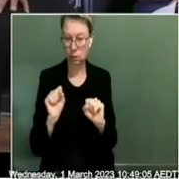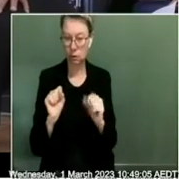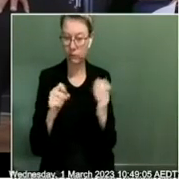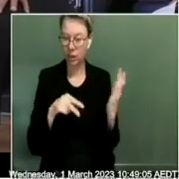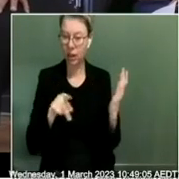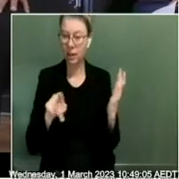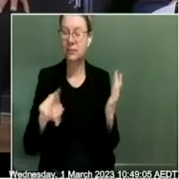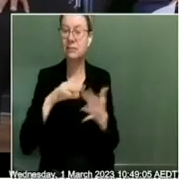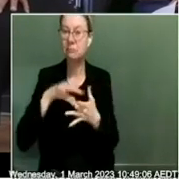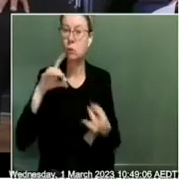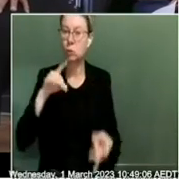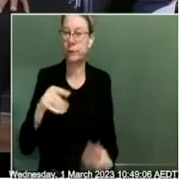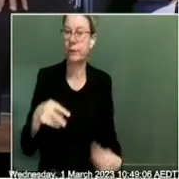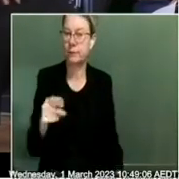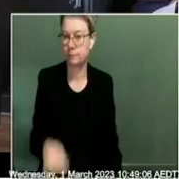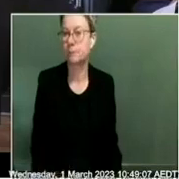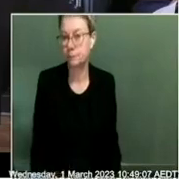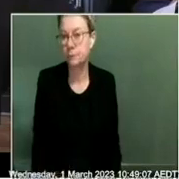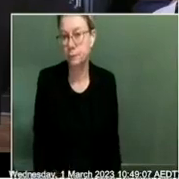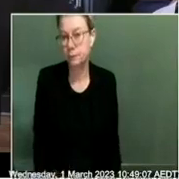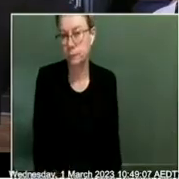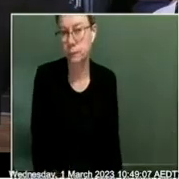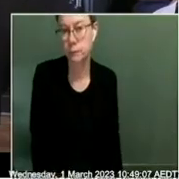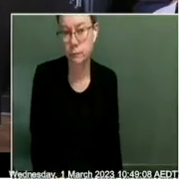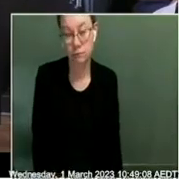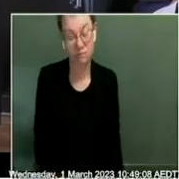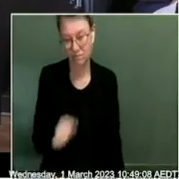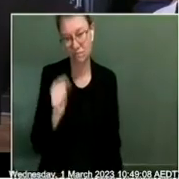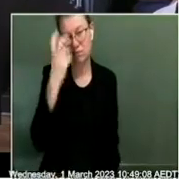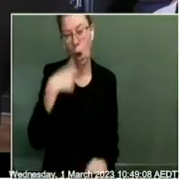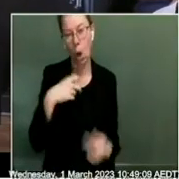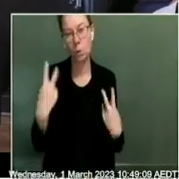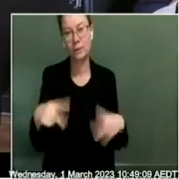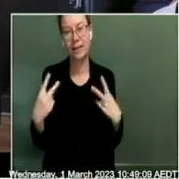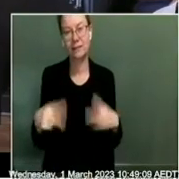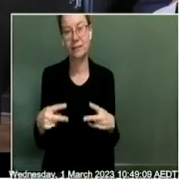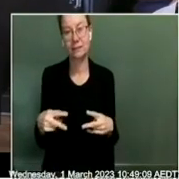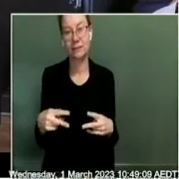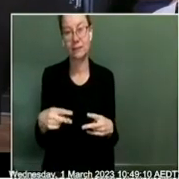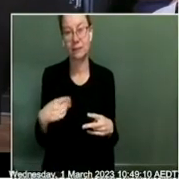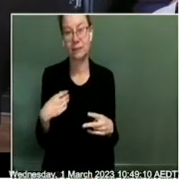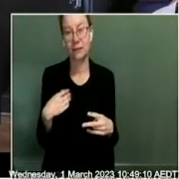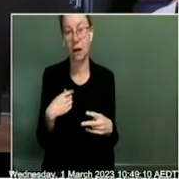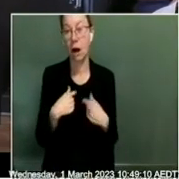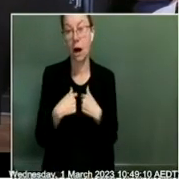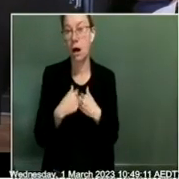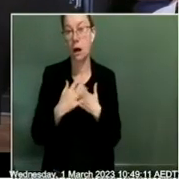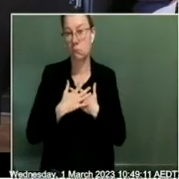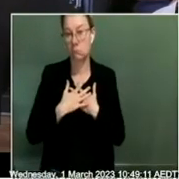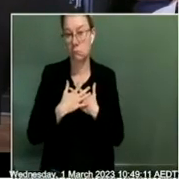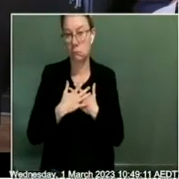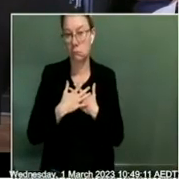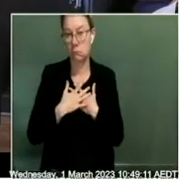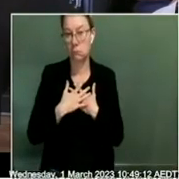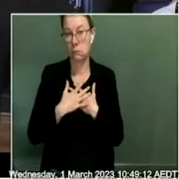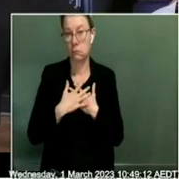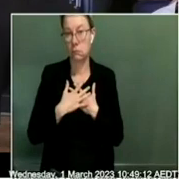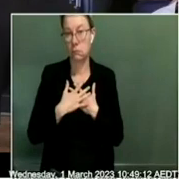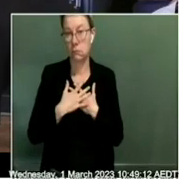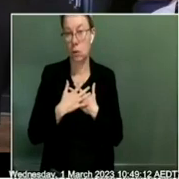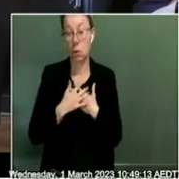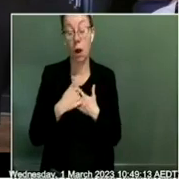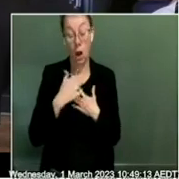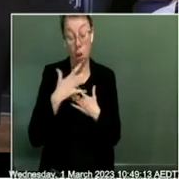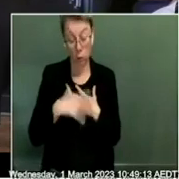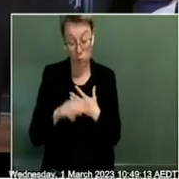been an old dance that he was doing, because I don't know. I would want that's what he was doing. But to talk